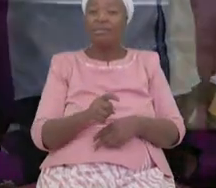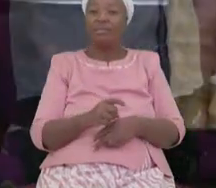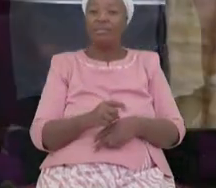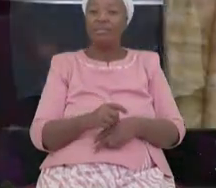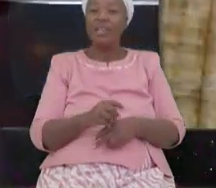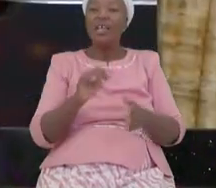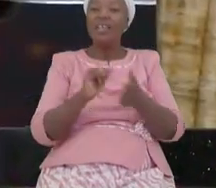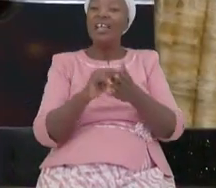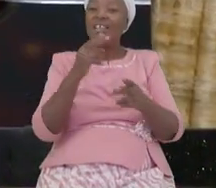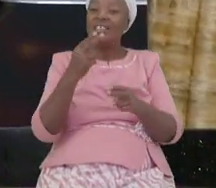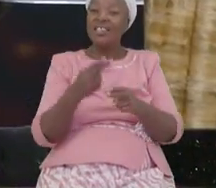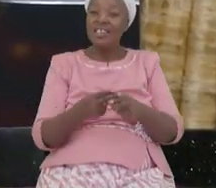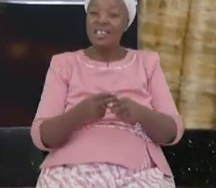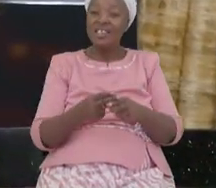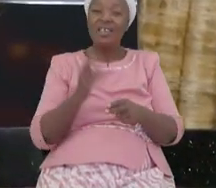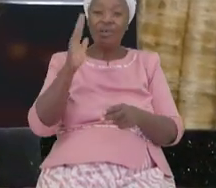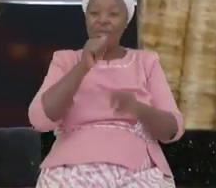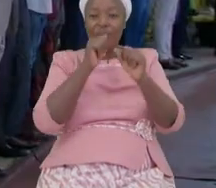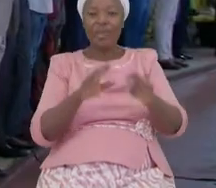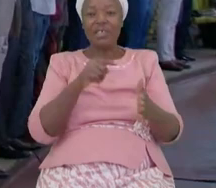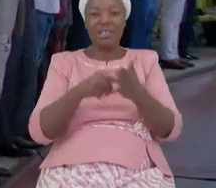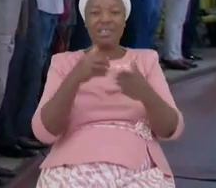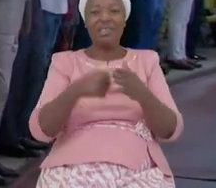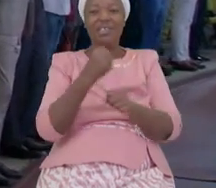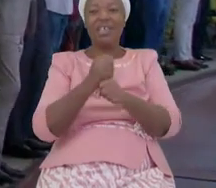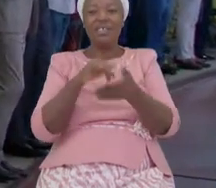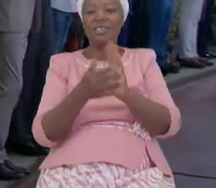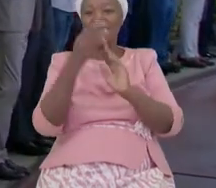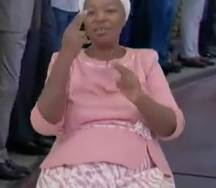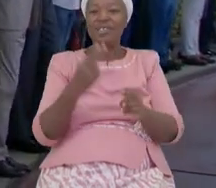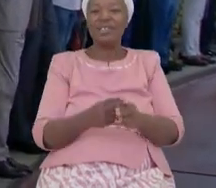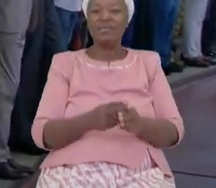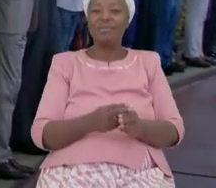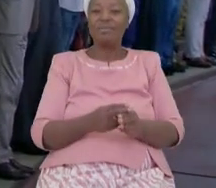That name will be blessed this year.